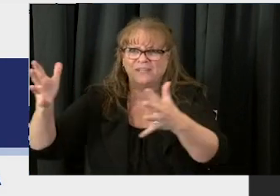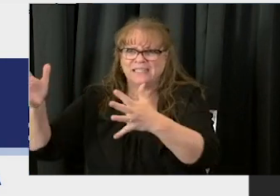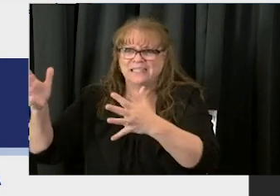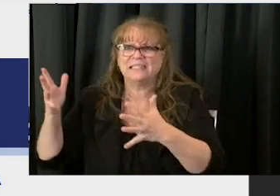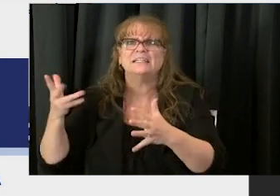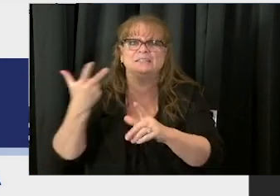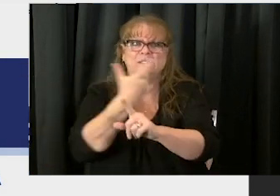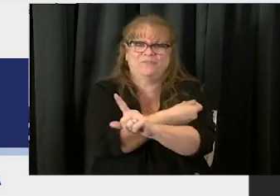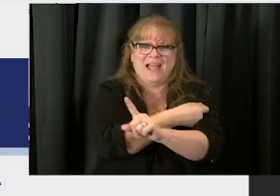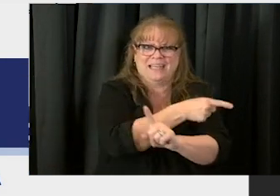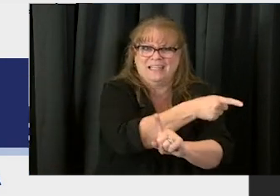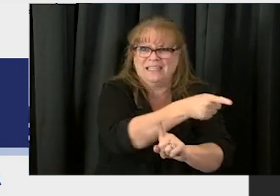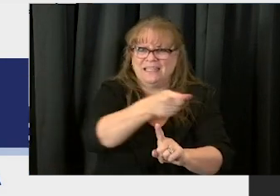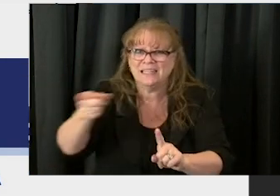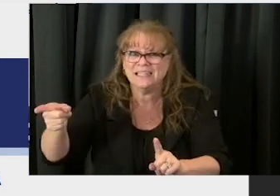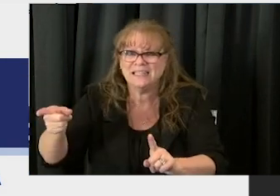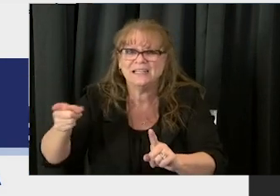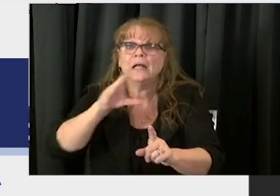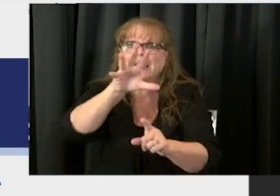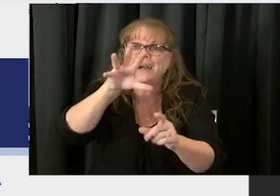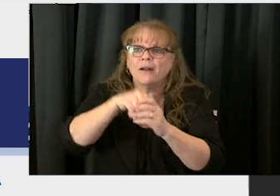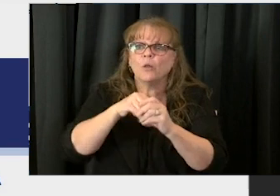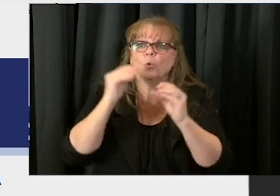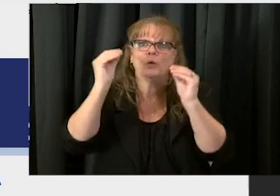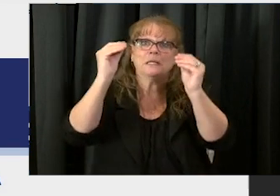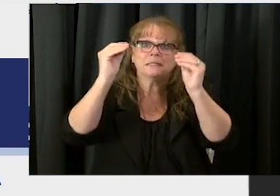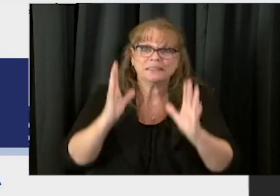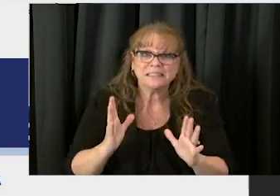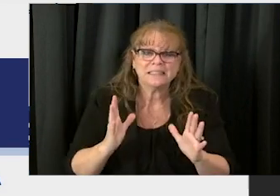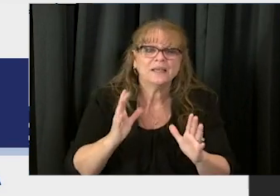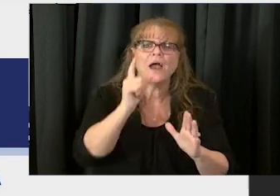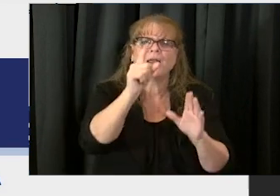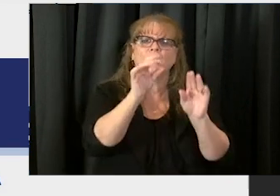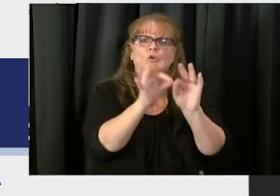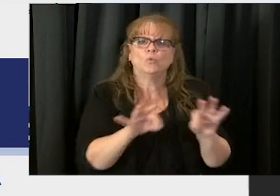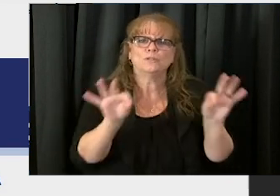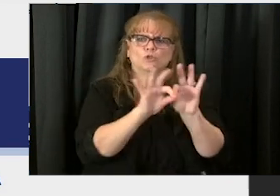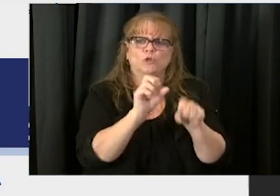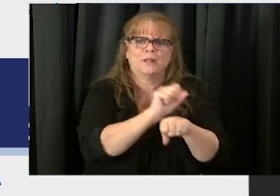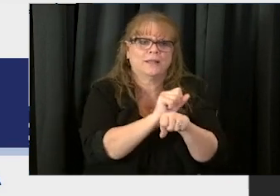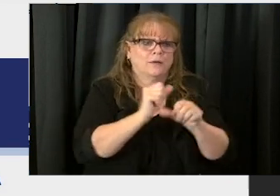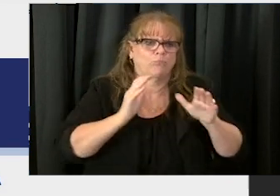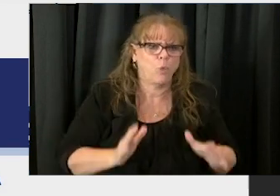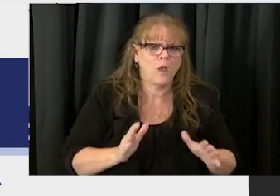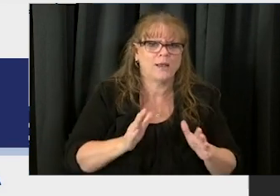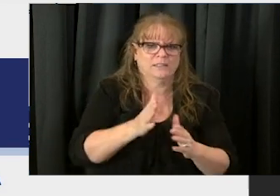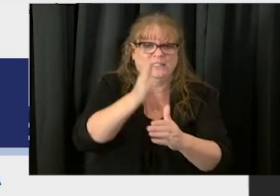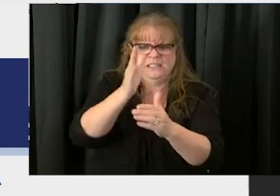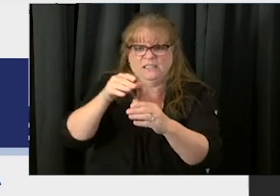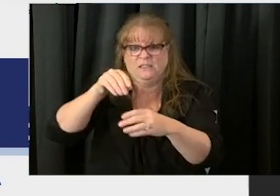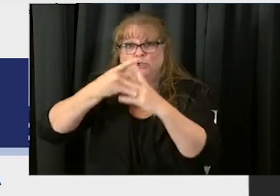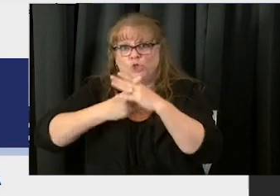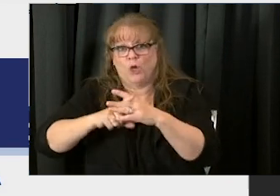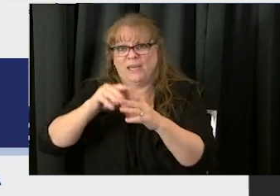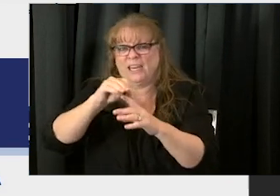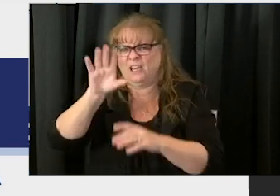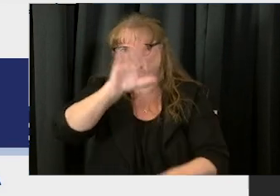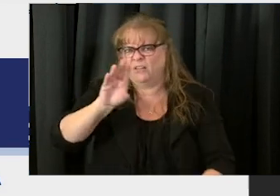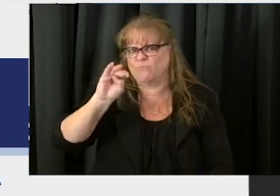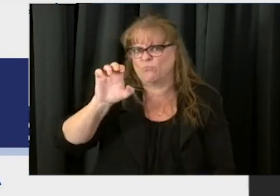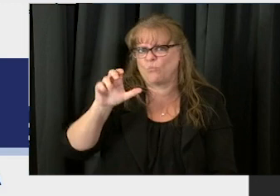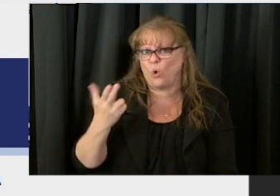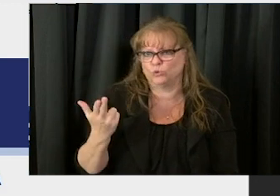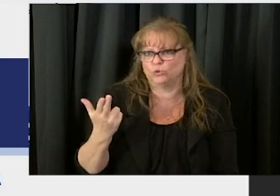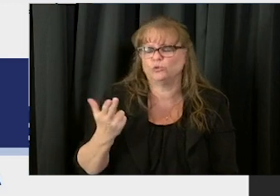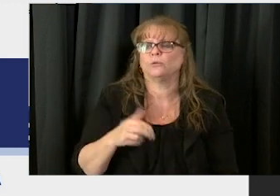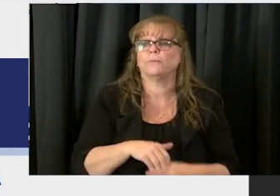This timeline, of course, is dependent upon receiving a steady supply of vaccine doses from the federal government. And while the limited